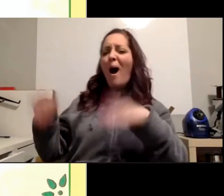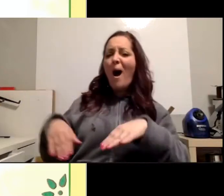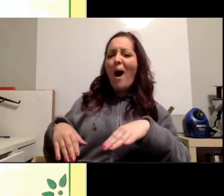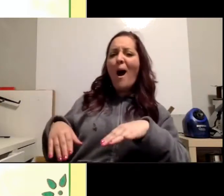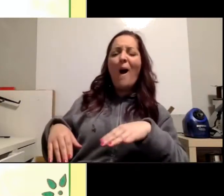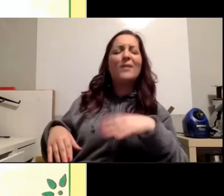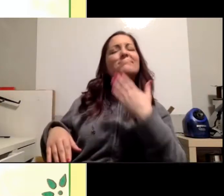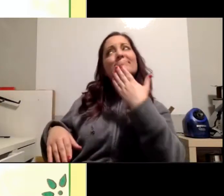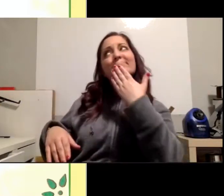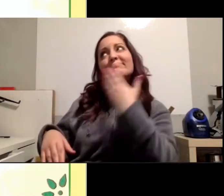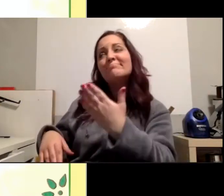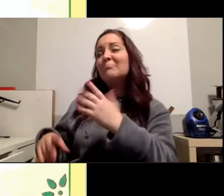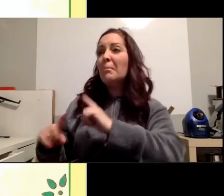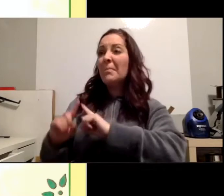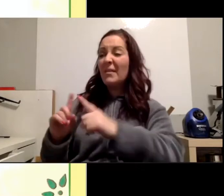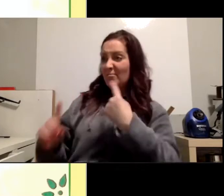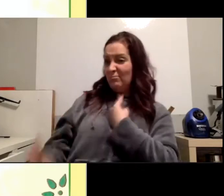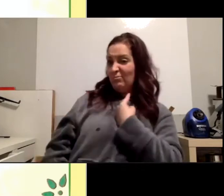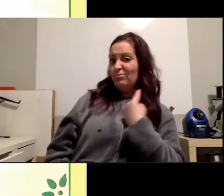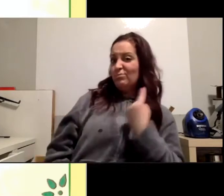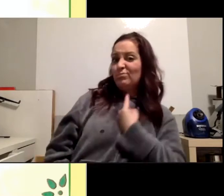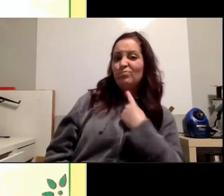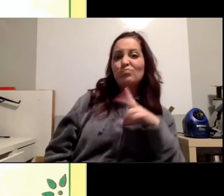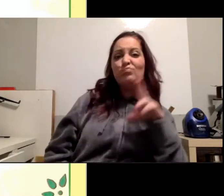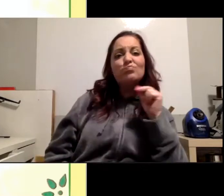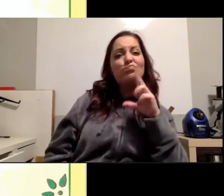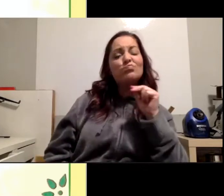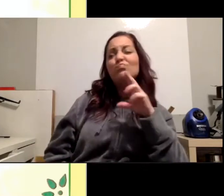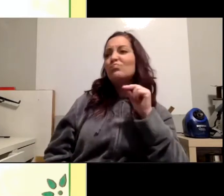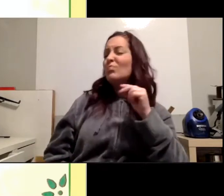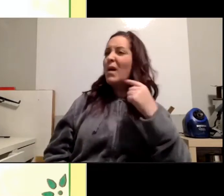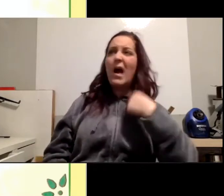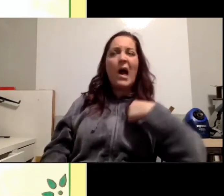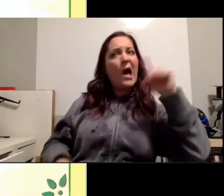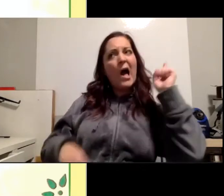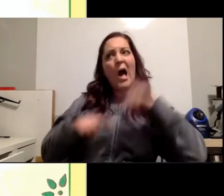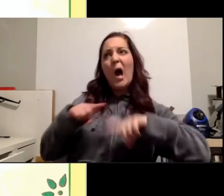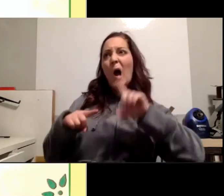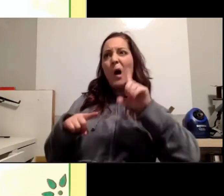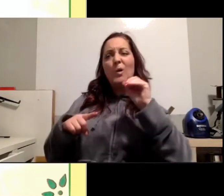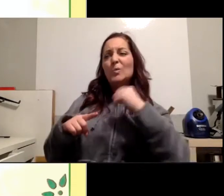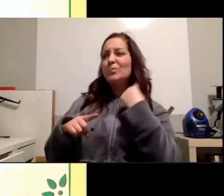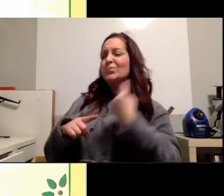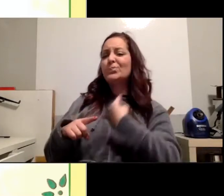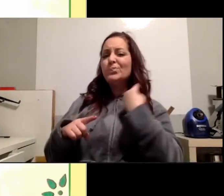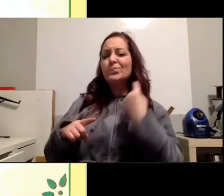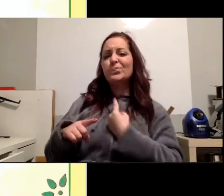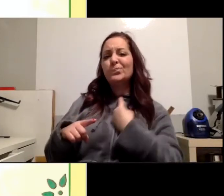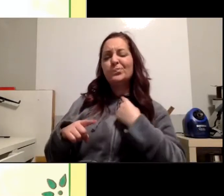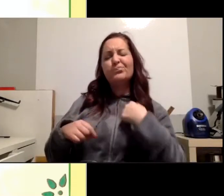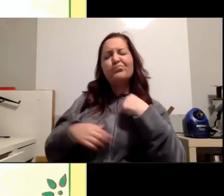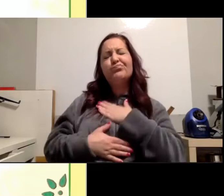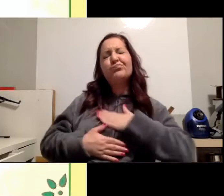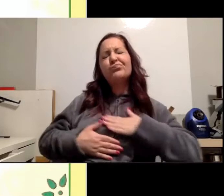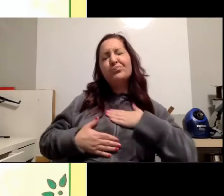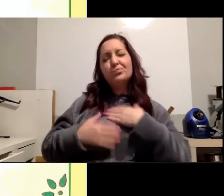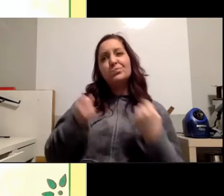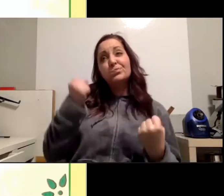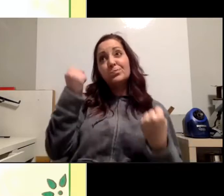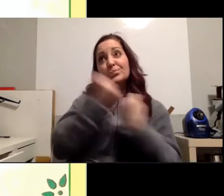never failed to say, "I couldn't have done it without Norman's help."